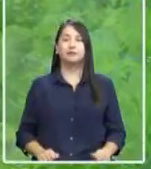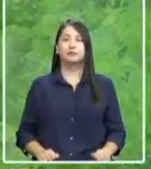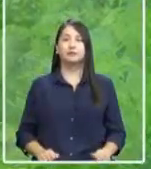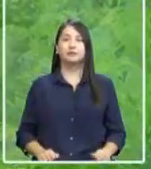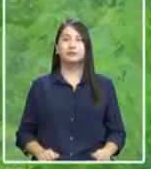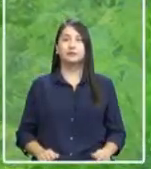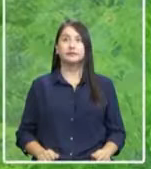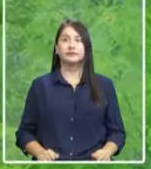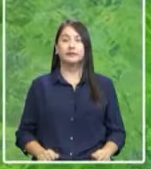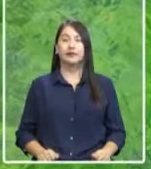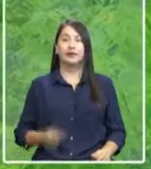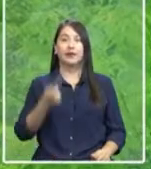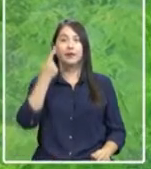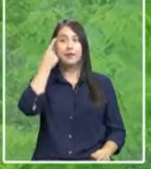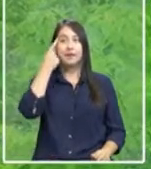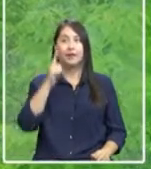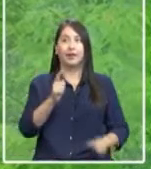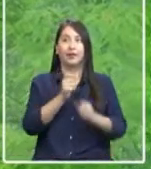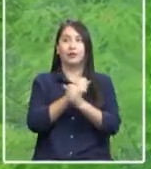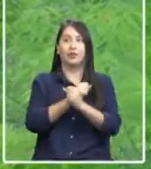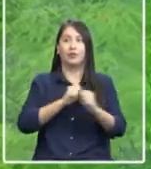problem.